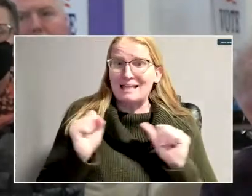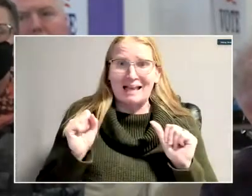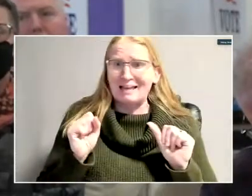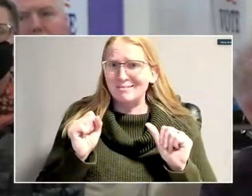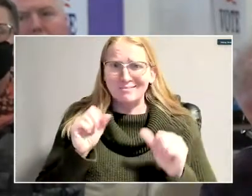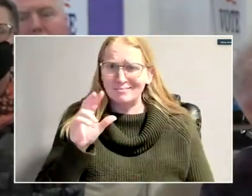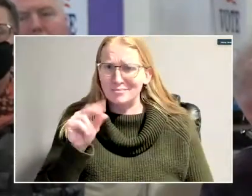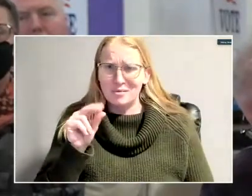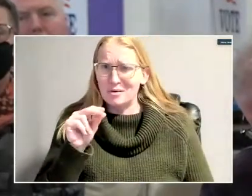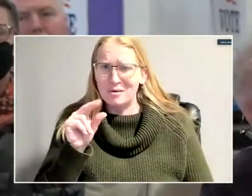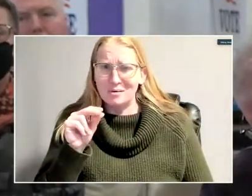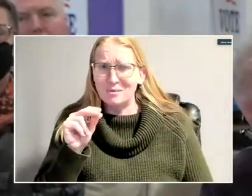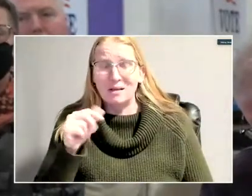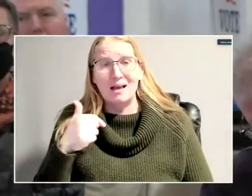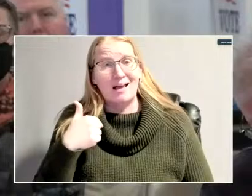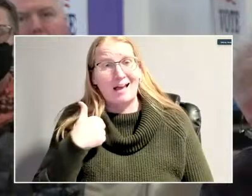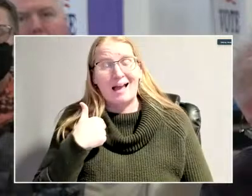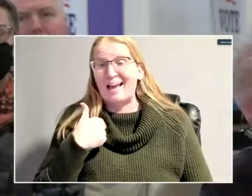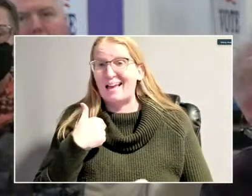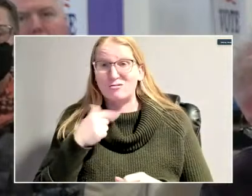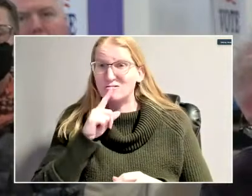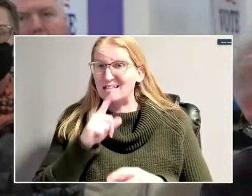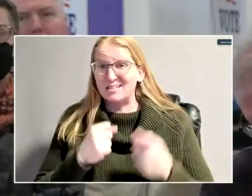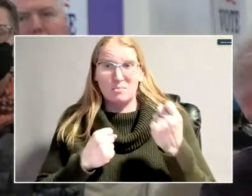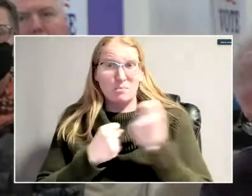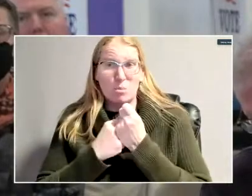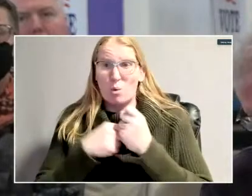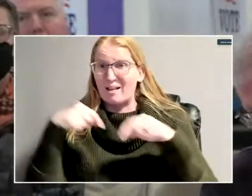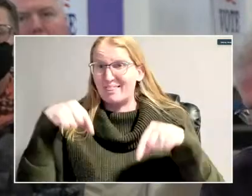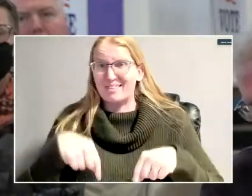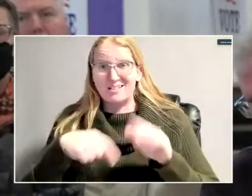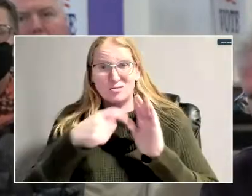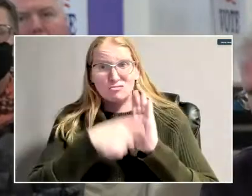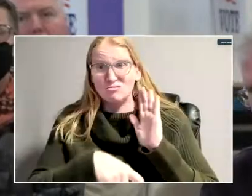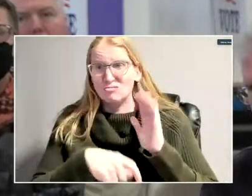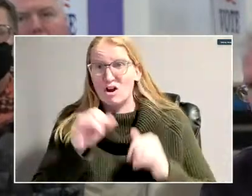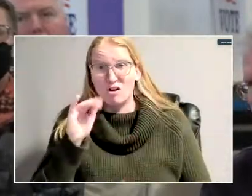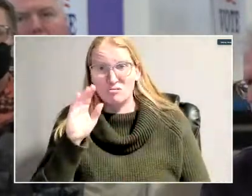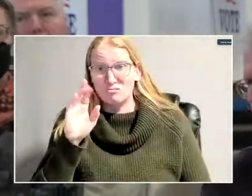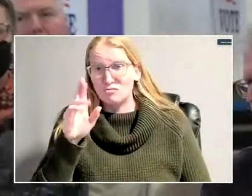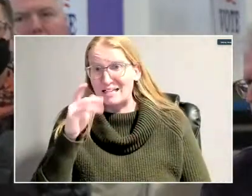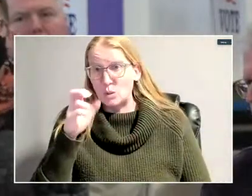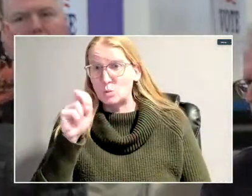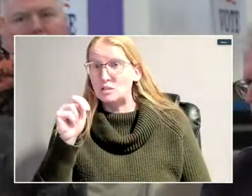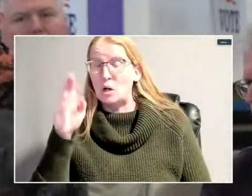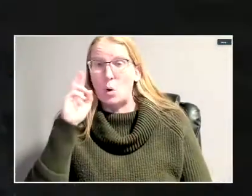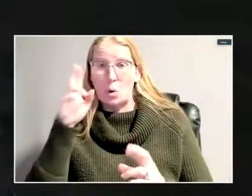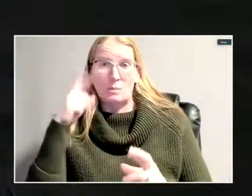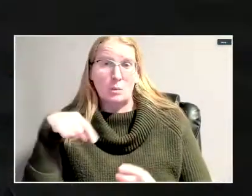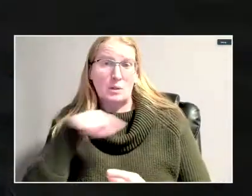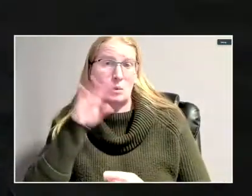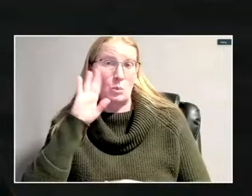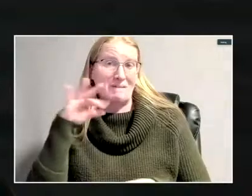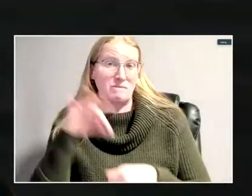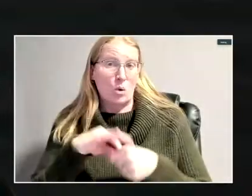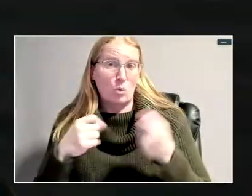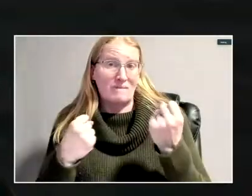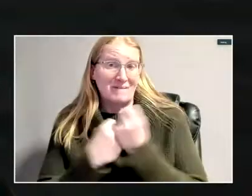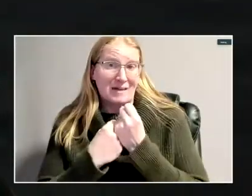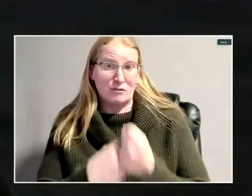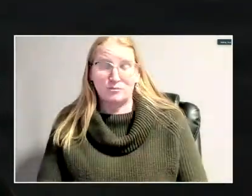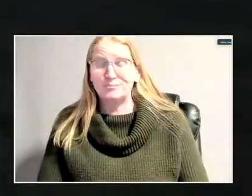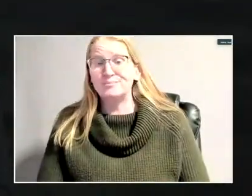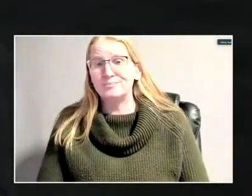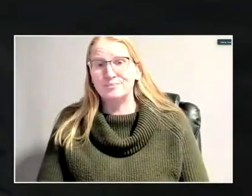fully support this resolution and I hope that we will vote in favor of it